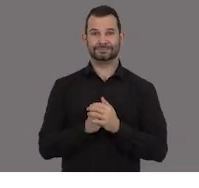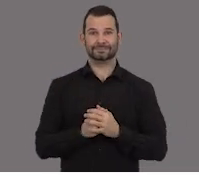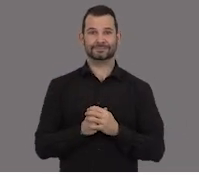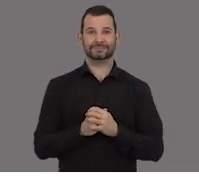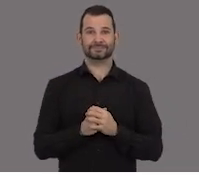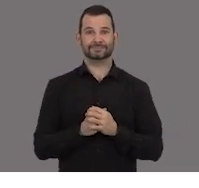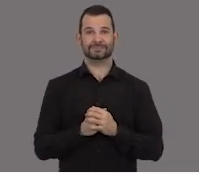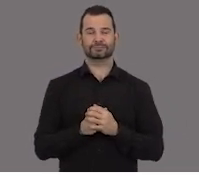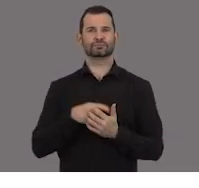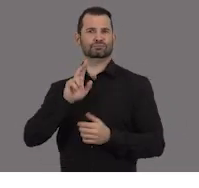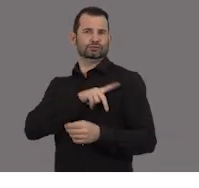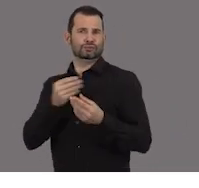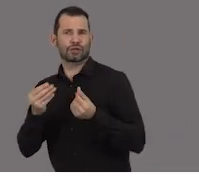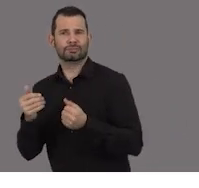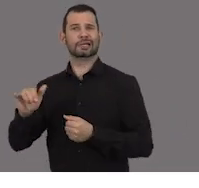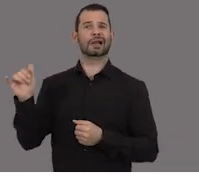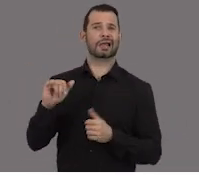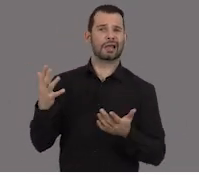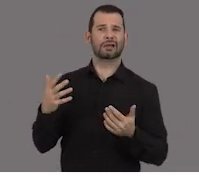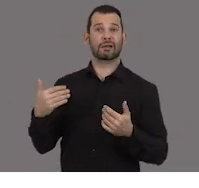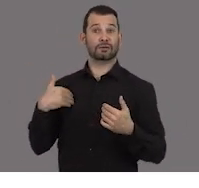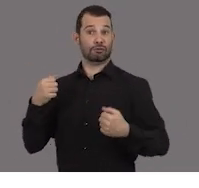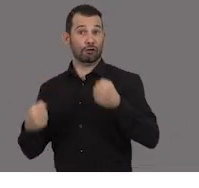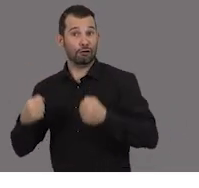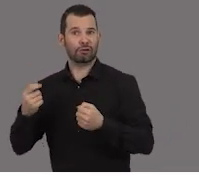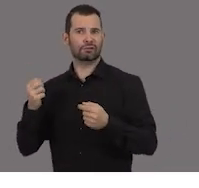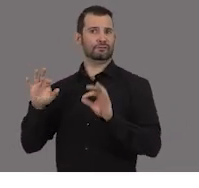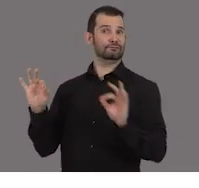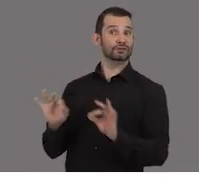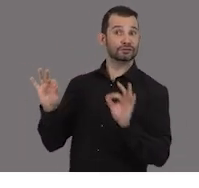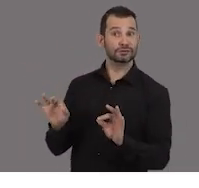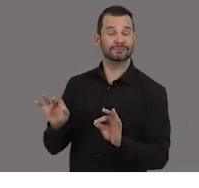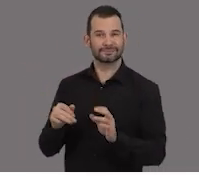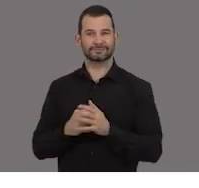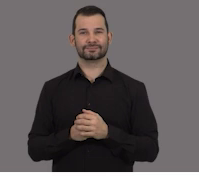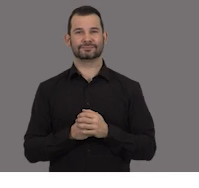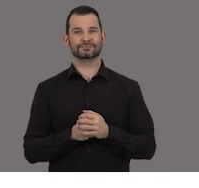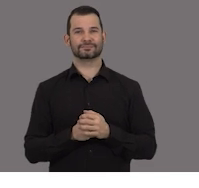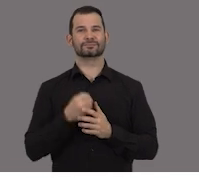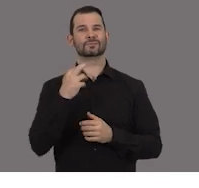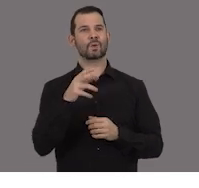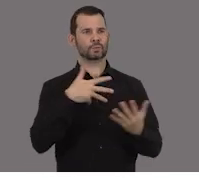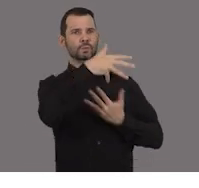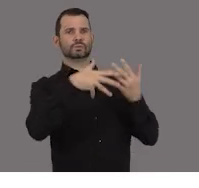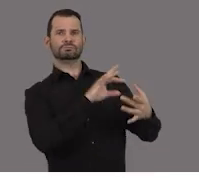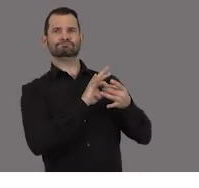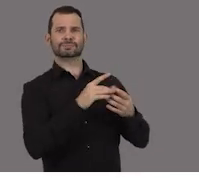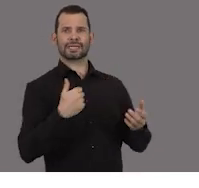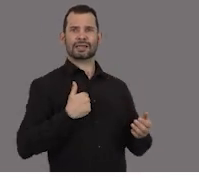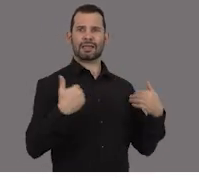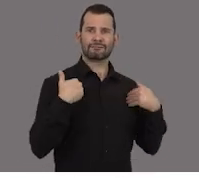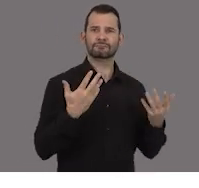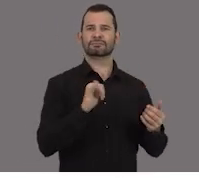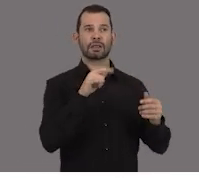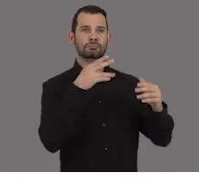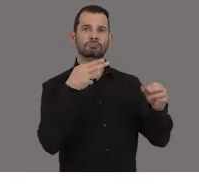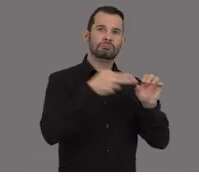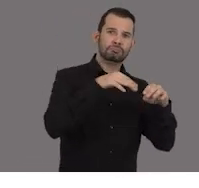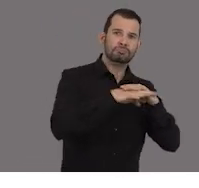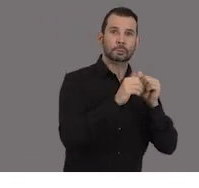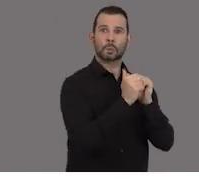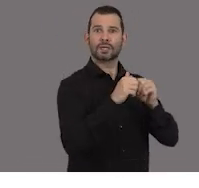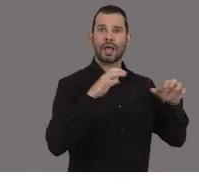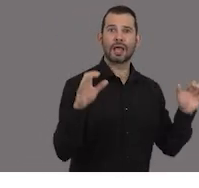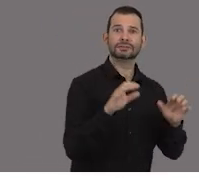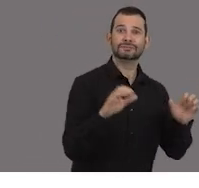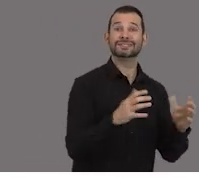personal property such as a car or furniture, or social ties in Canada, like